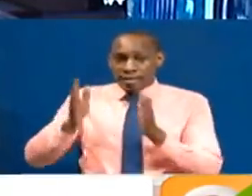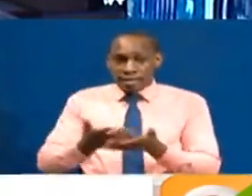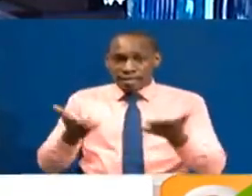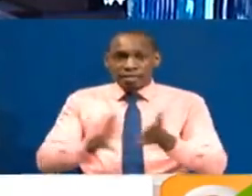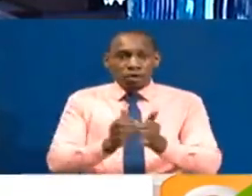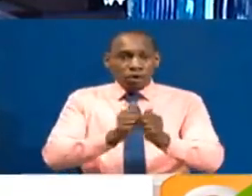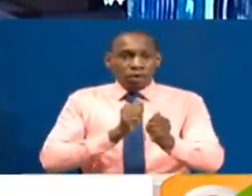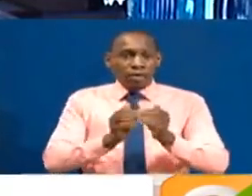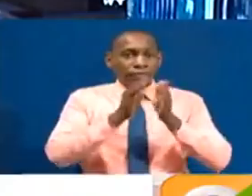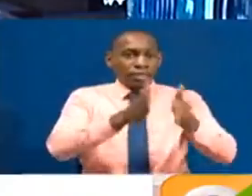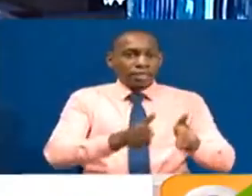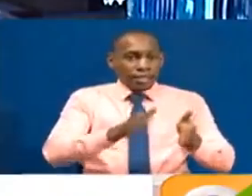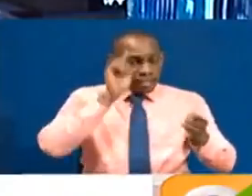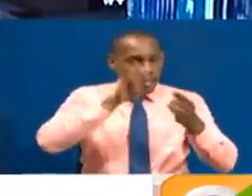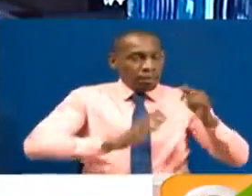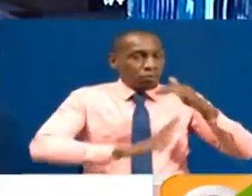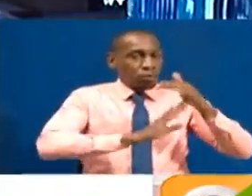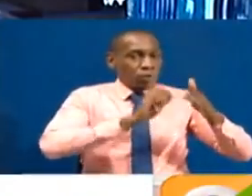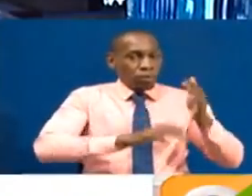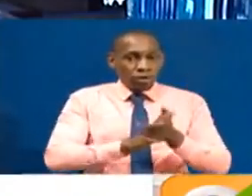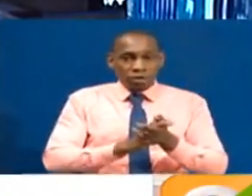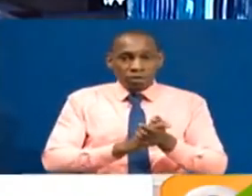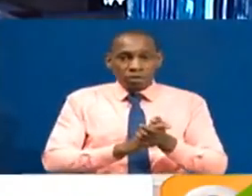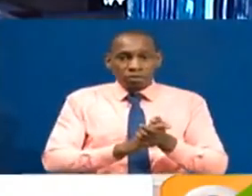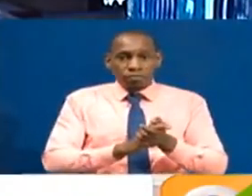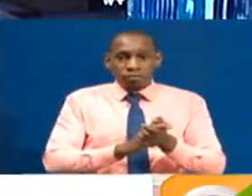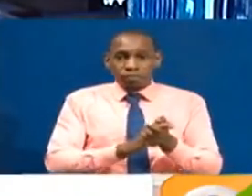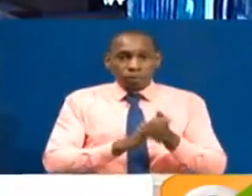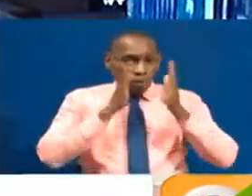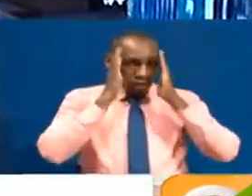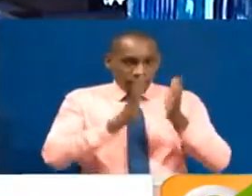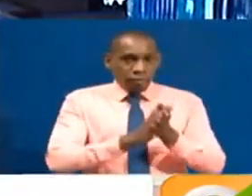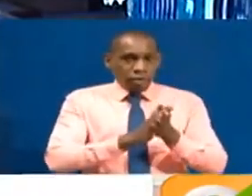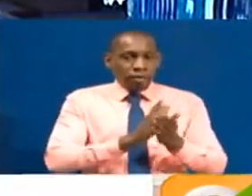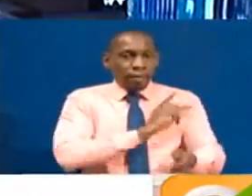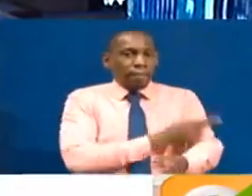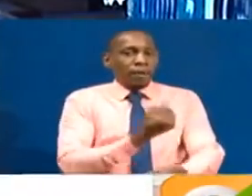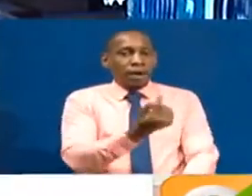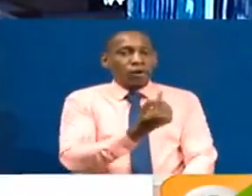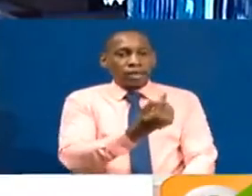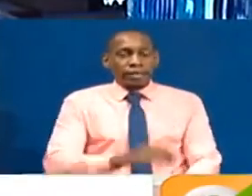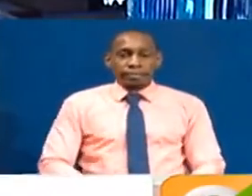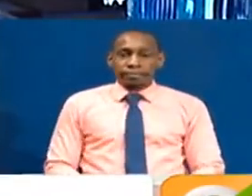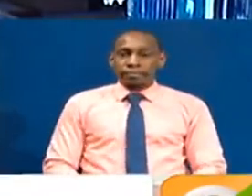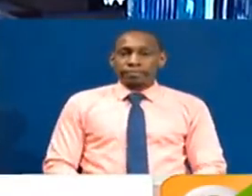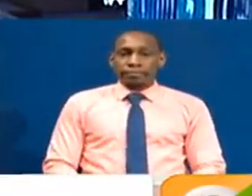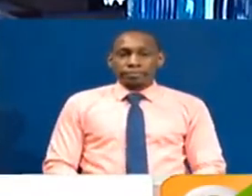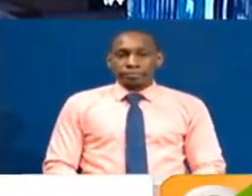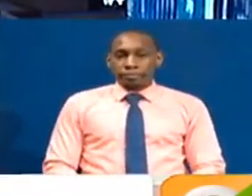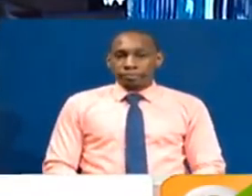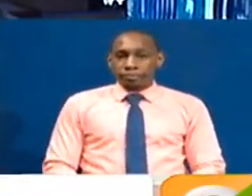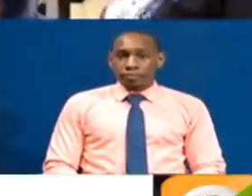to reject leaders whose main agenda is to look no further than clinching power. Stephen Leto